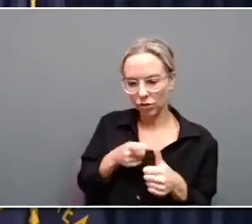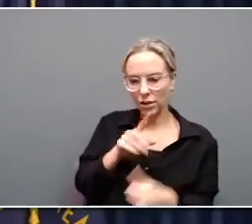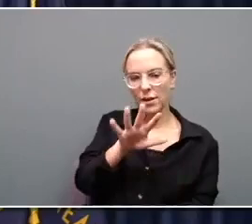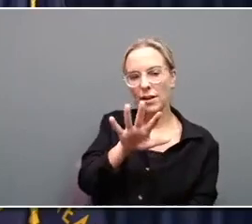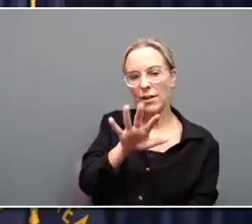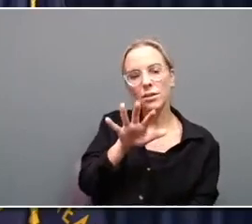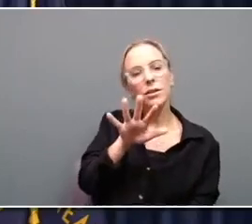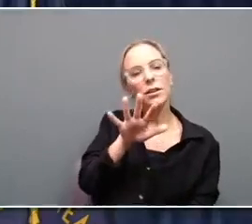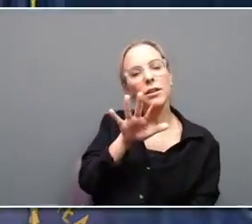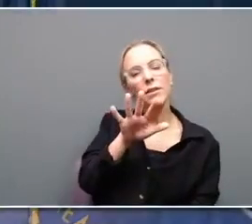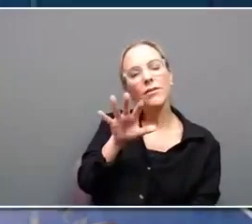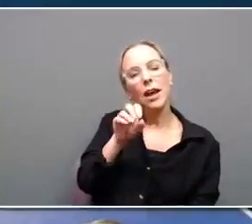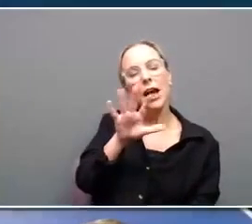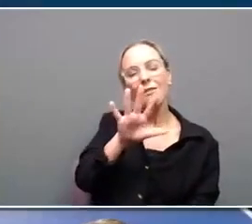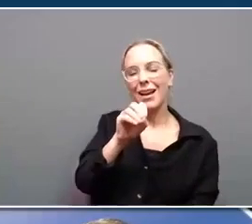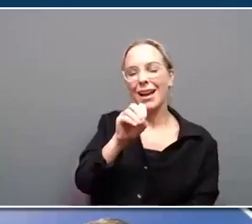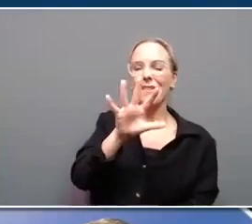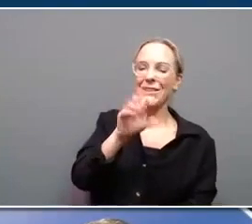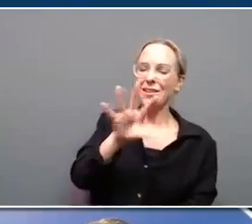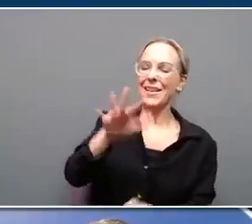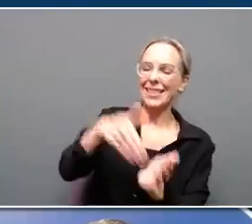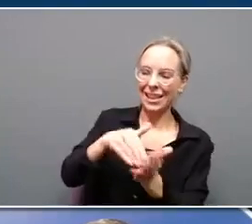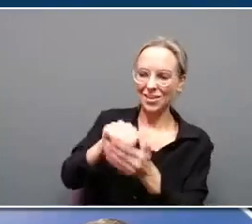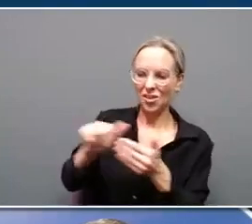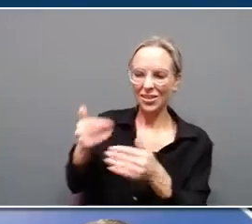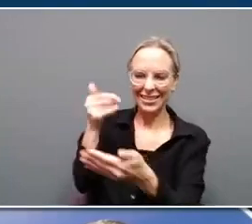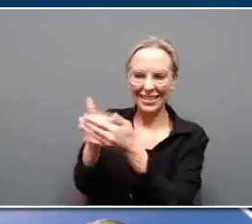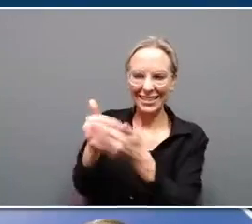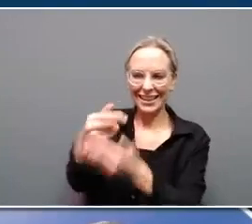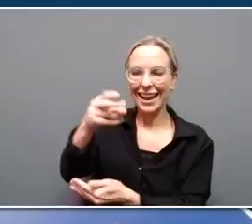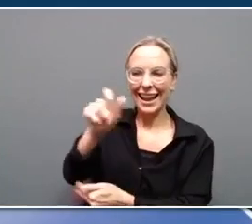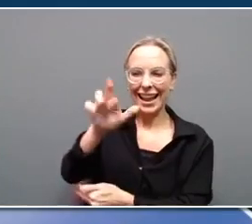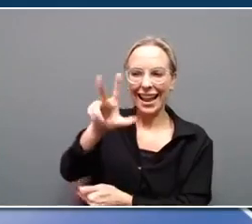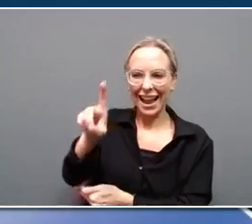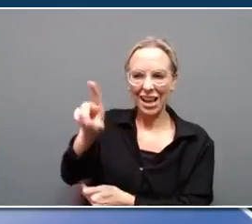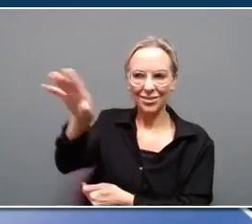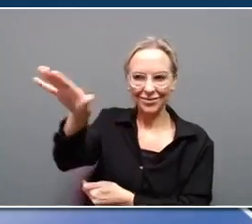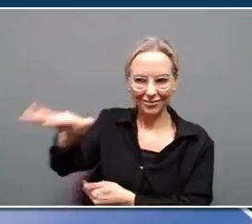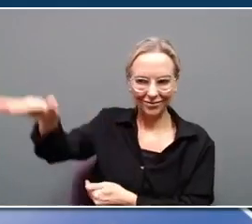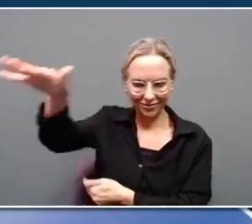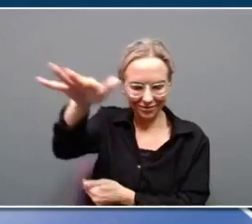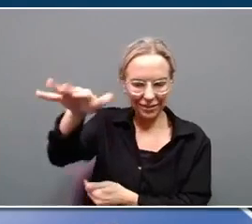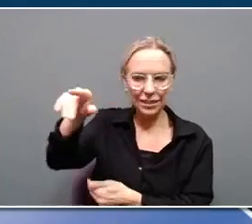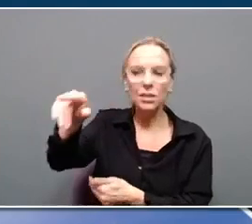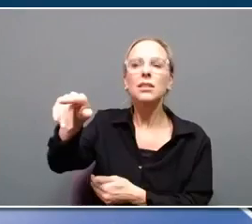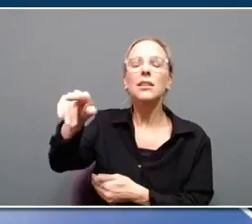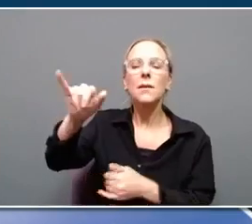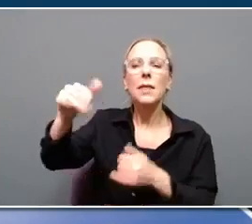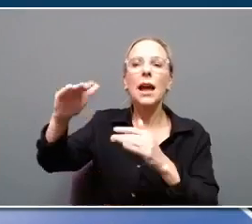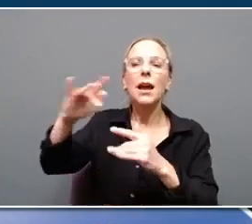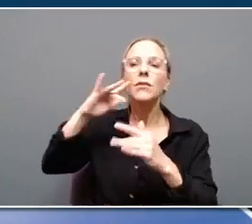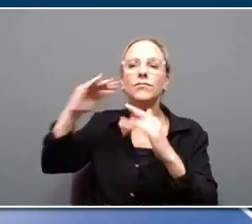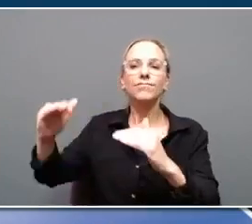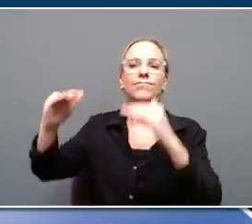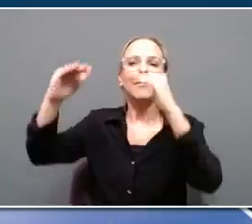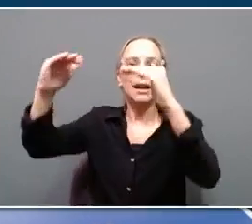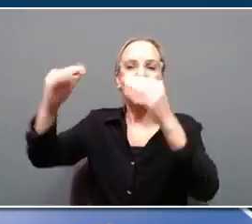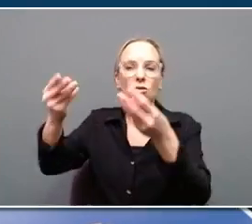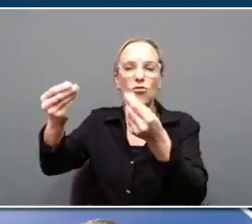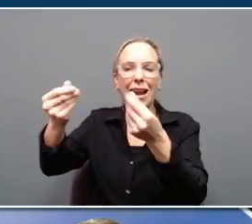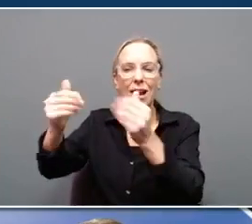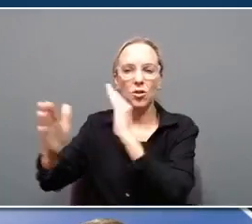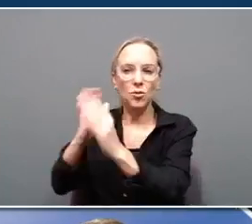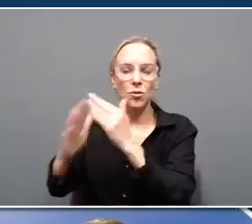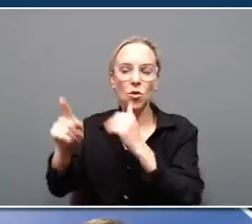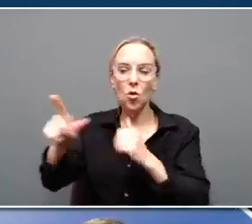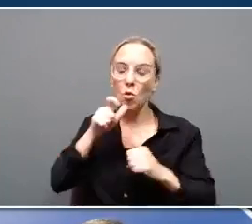project near Hazard to construct the access road to the Skyview High Ground community, where flooding survivors can safely